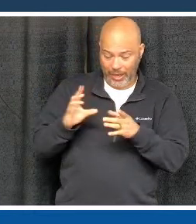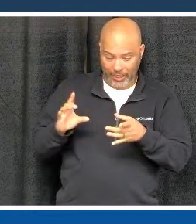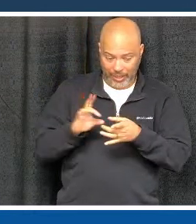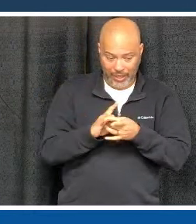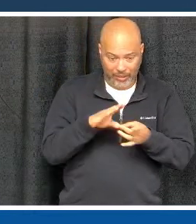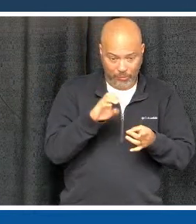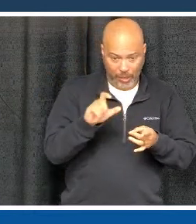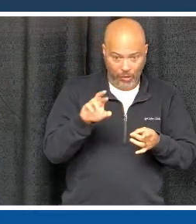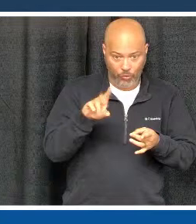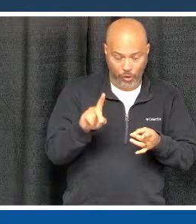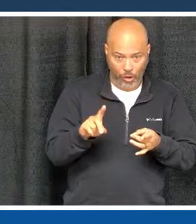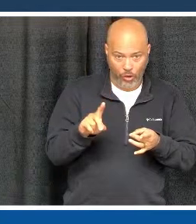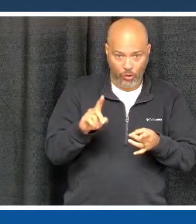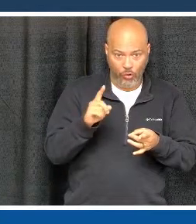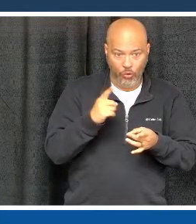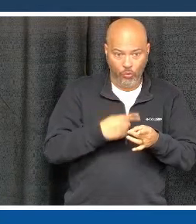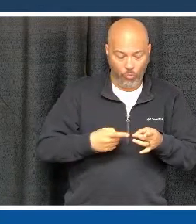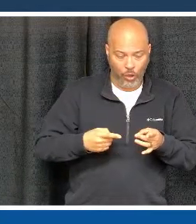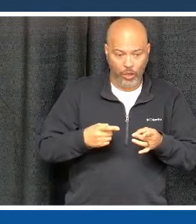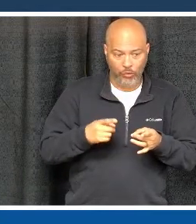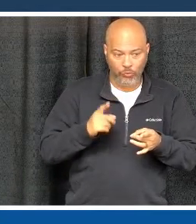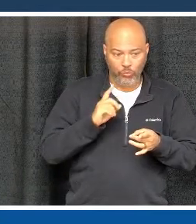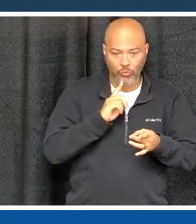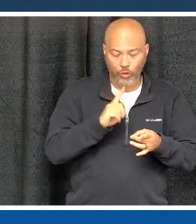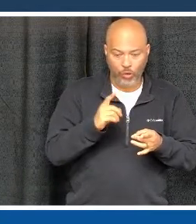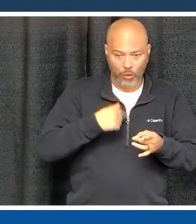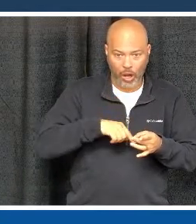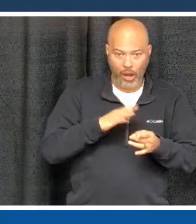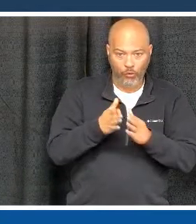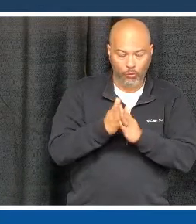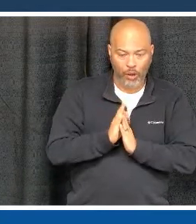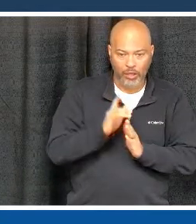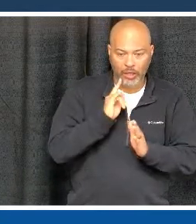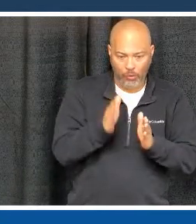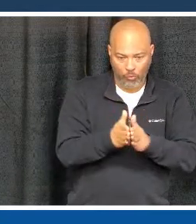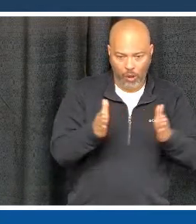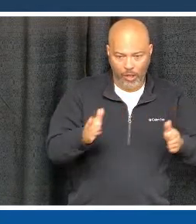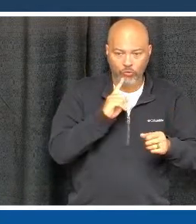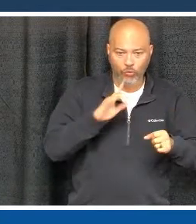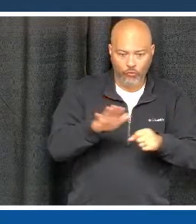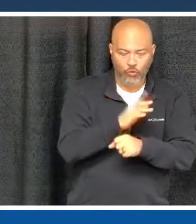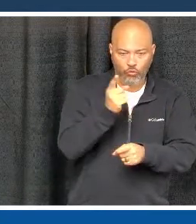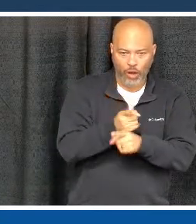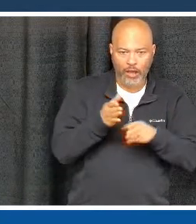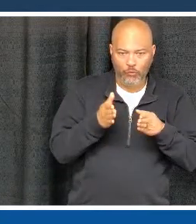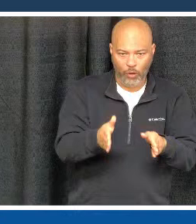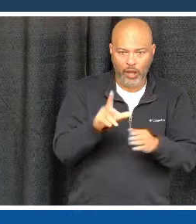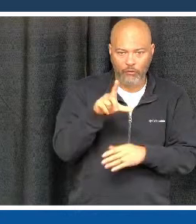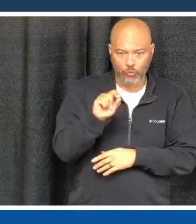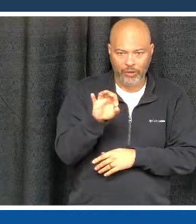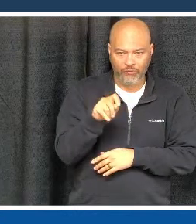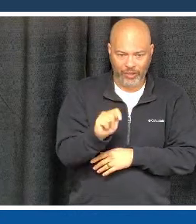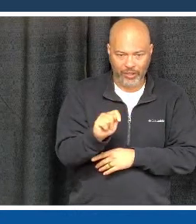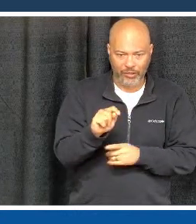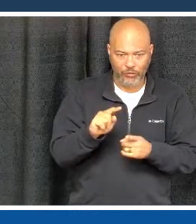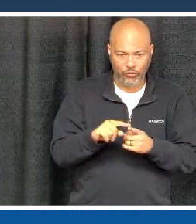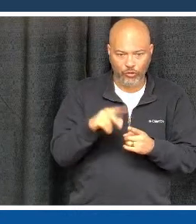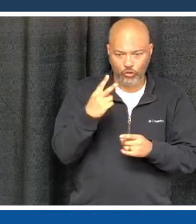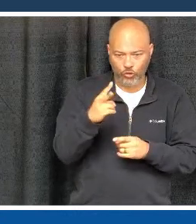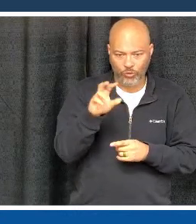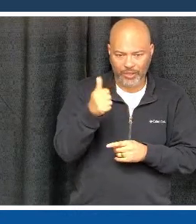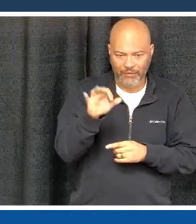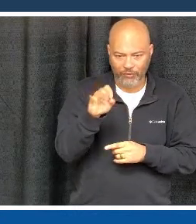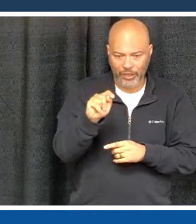Road, which would be the planning staff's request, they would widen it to the full right-of-way width of 20 feet, so two 10-foot